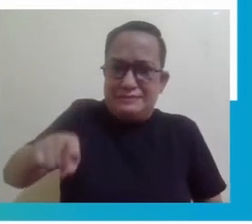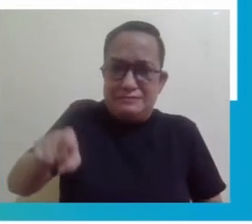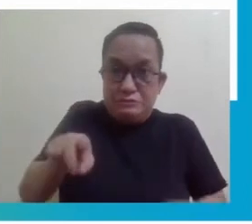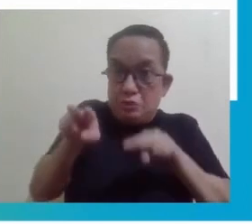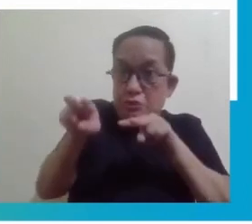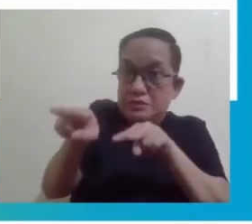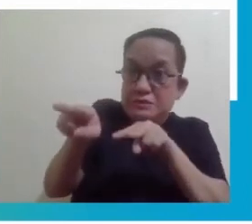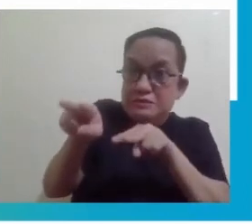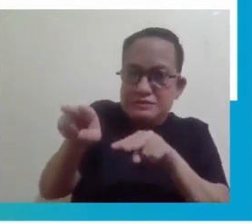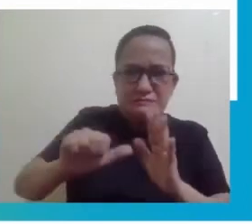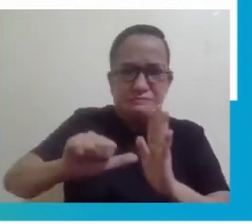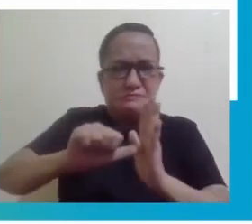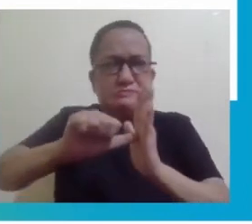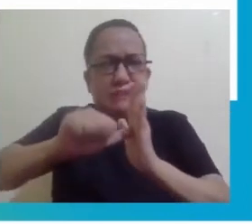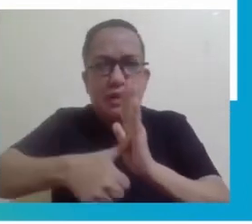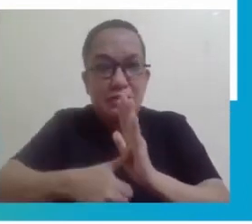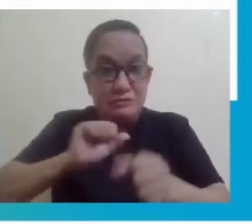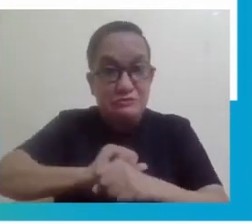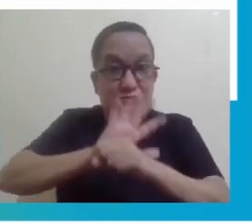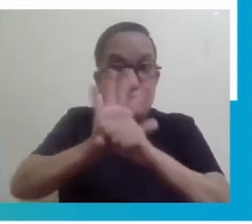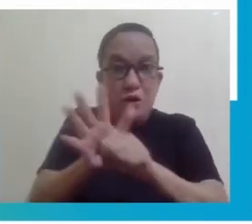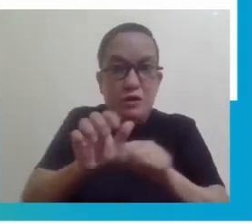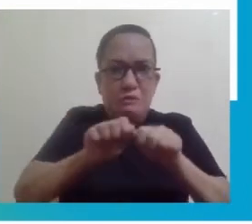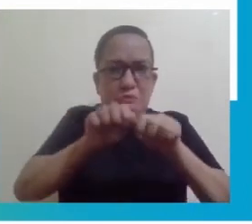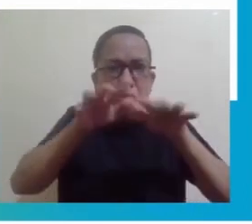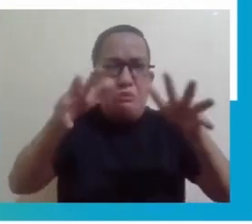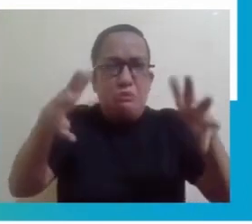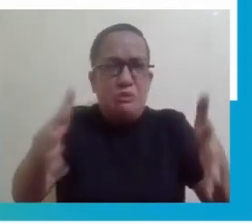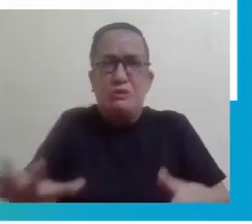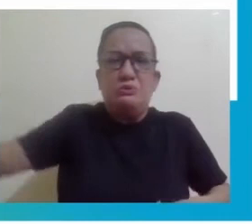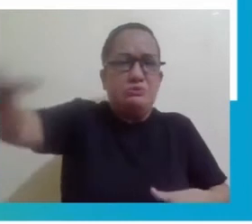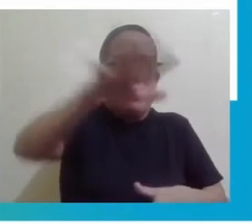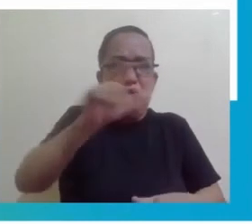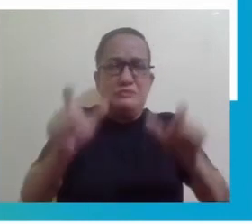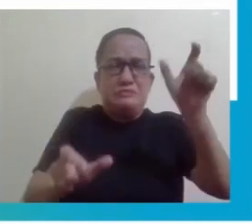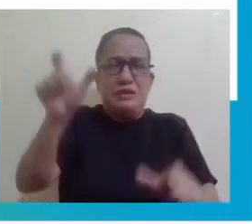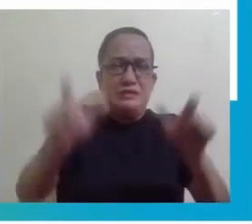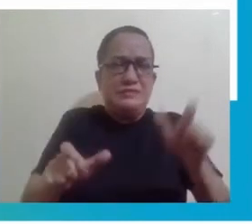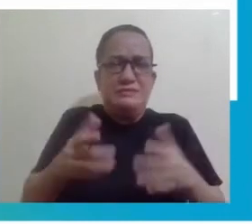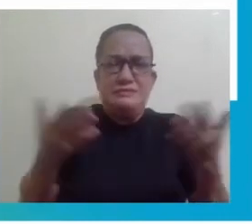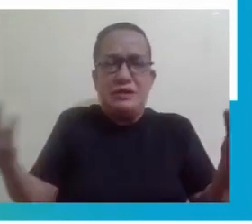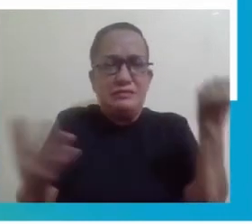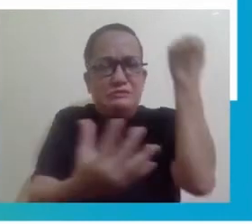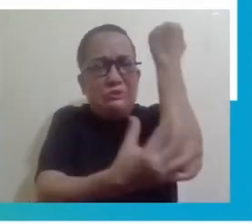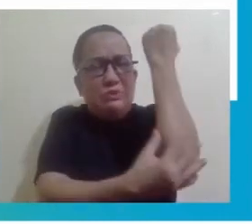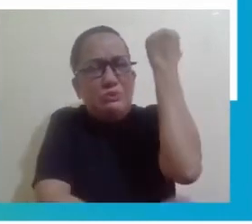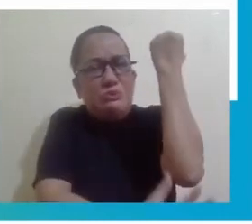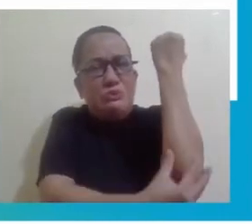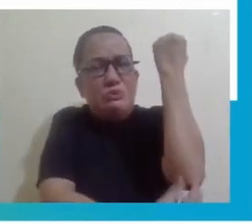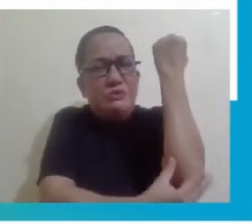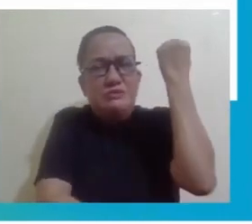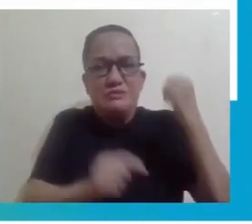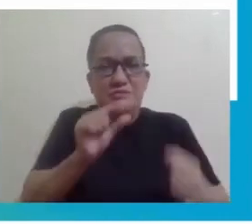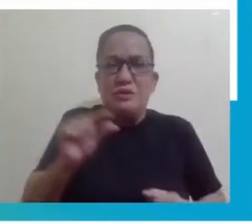scenario. And these are the communities who do not have the luxuries which we even enjoy as civil society. So the urgent response